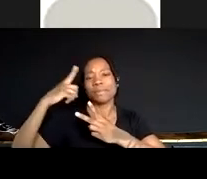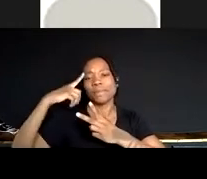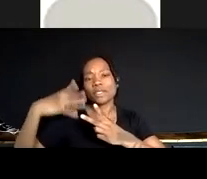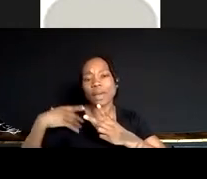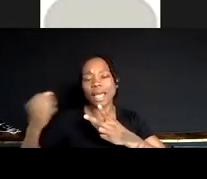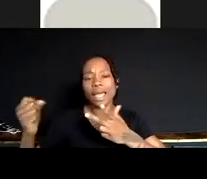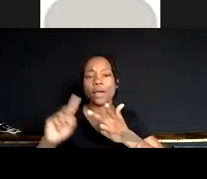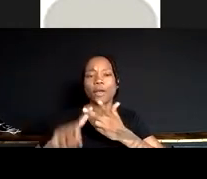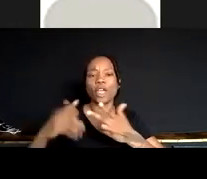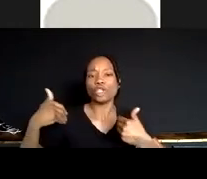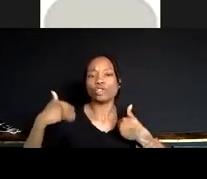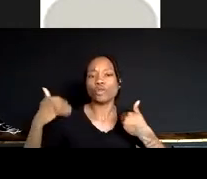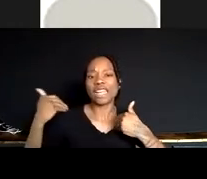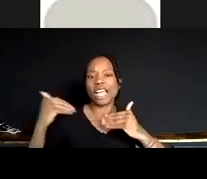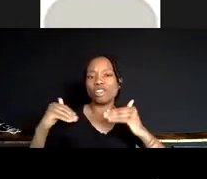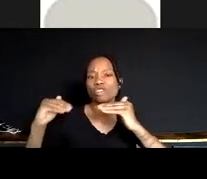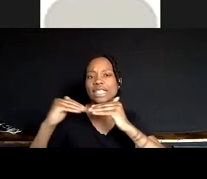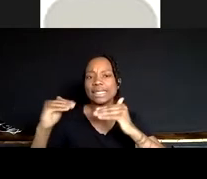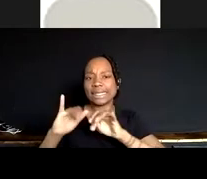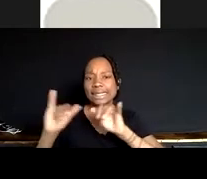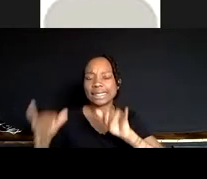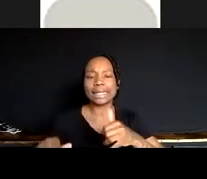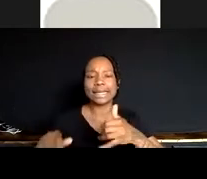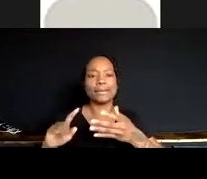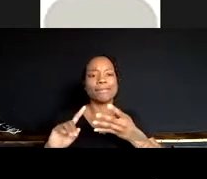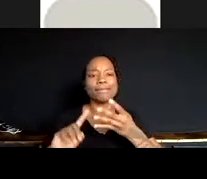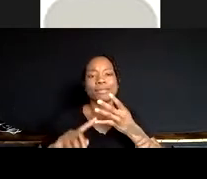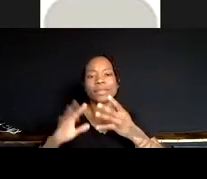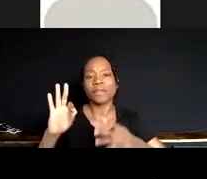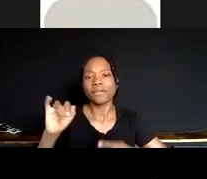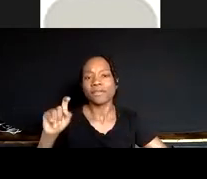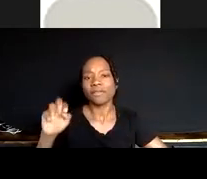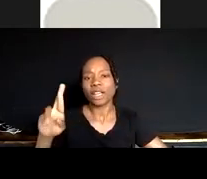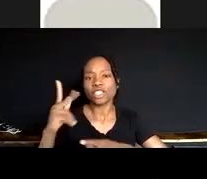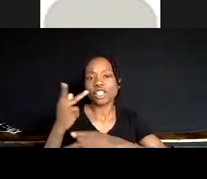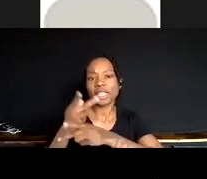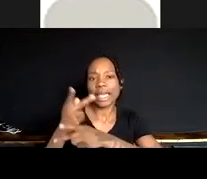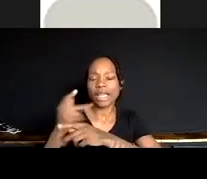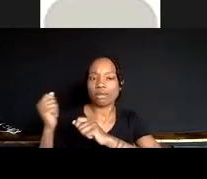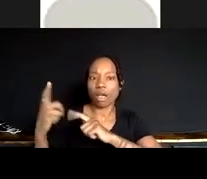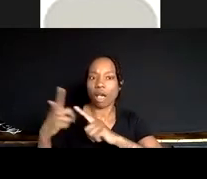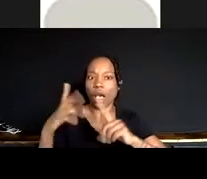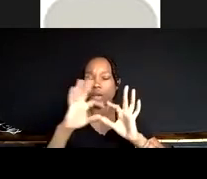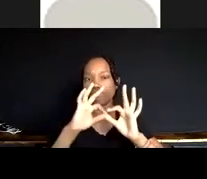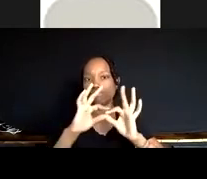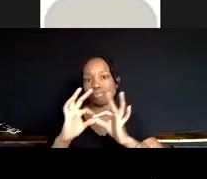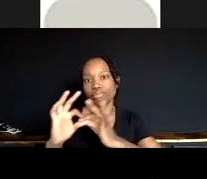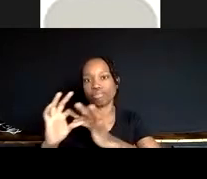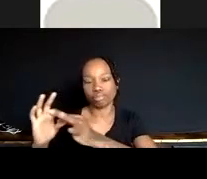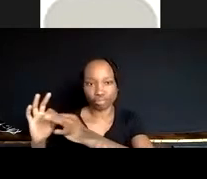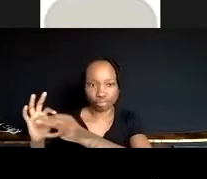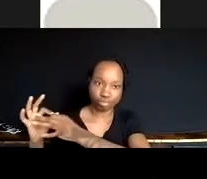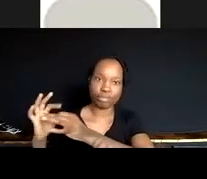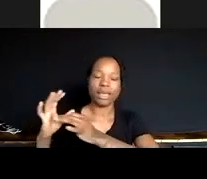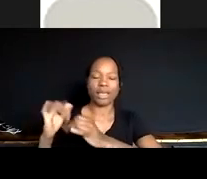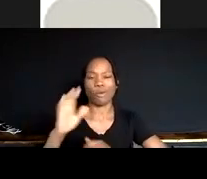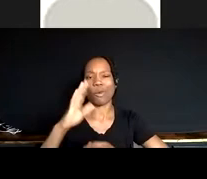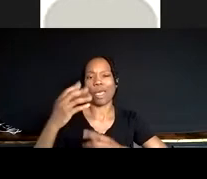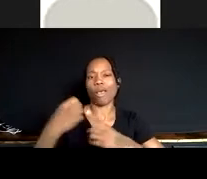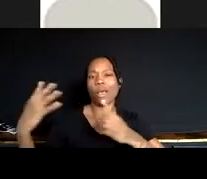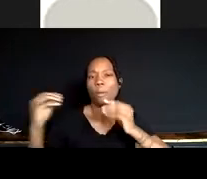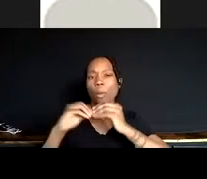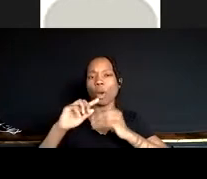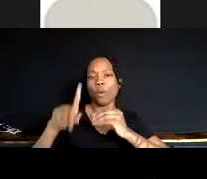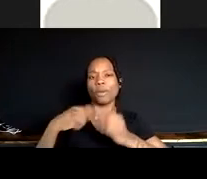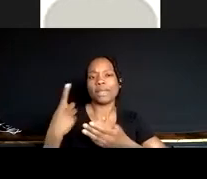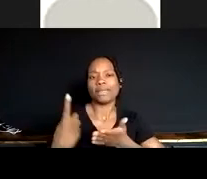care. All of these things come together on the cloud, and we're going to talk about that when we get to the incarceration